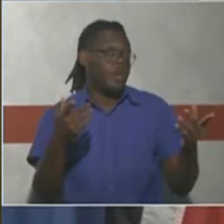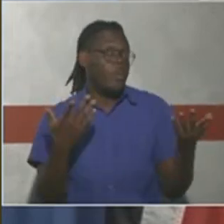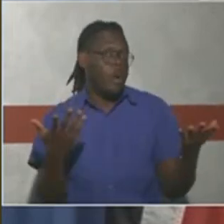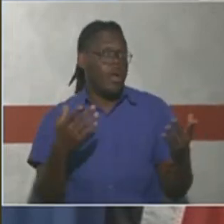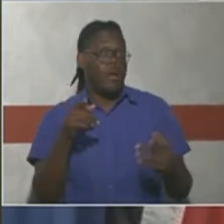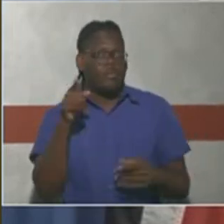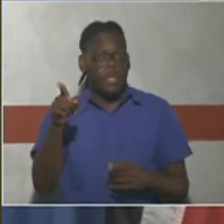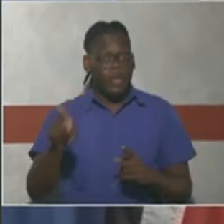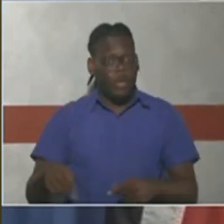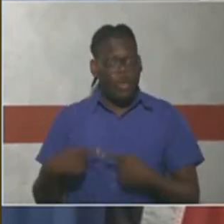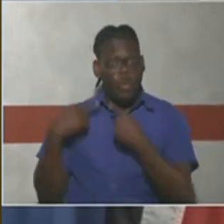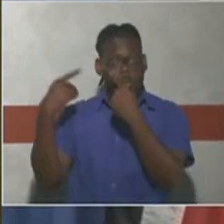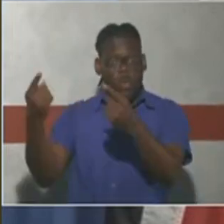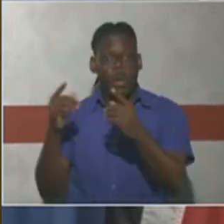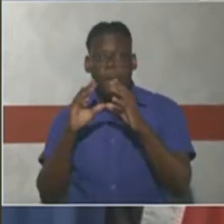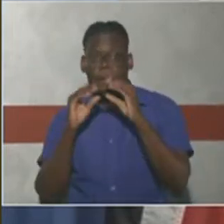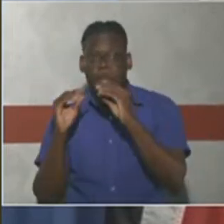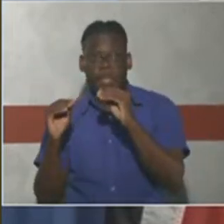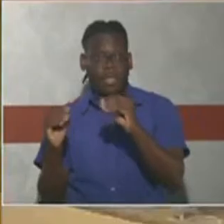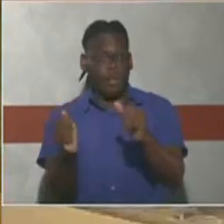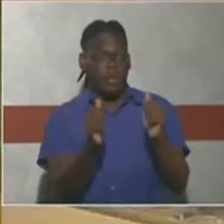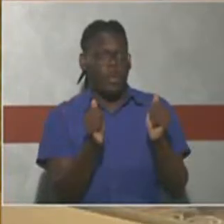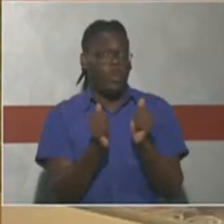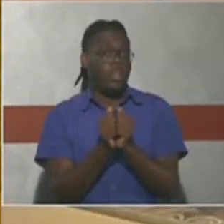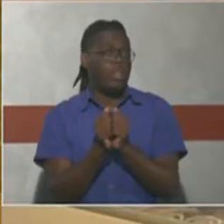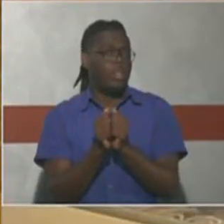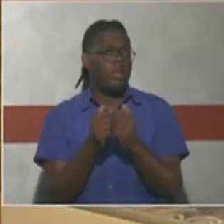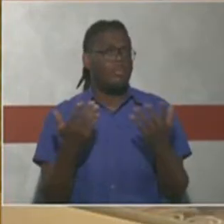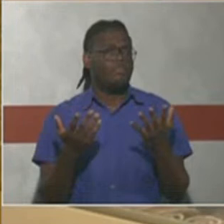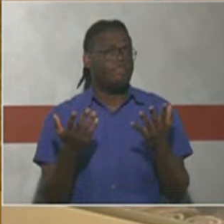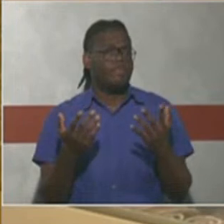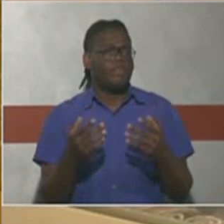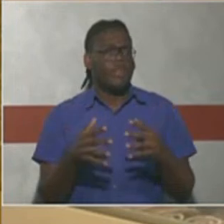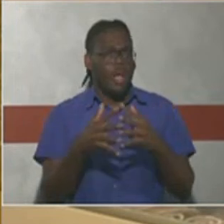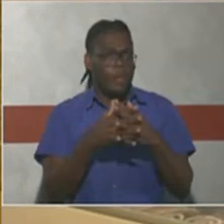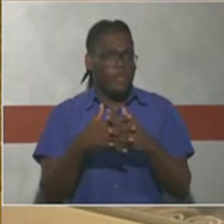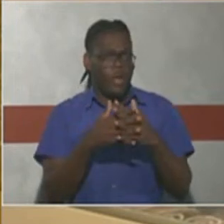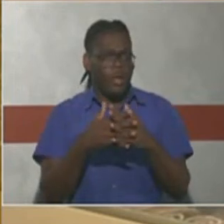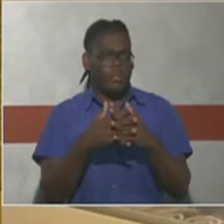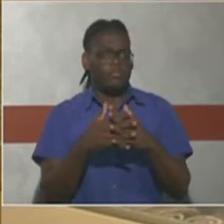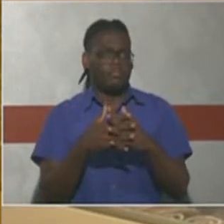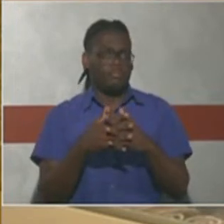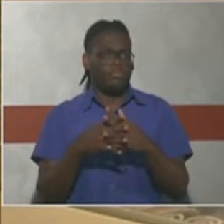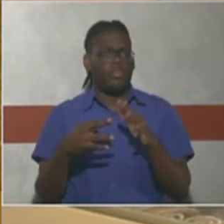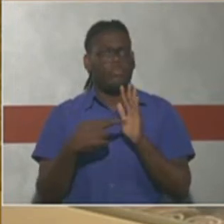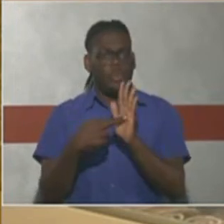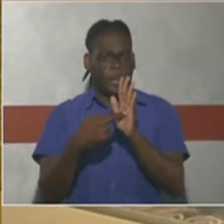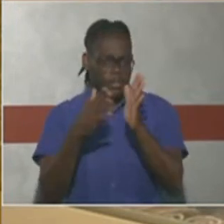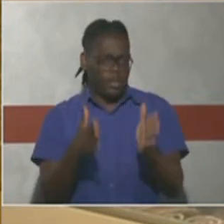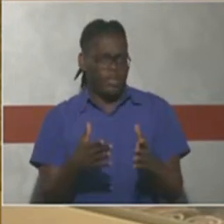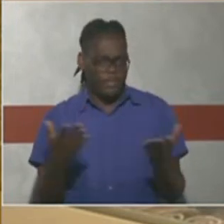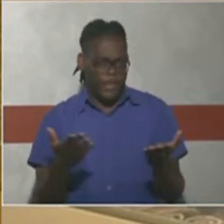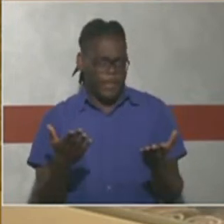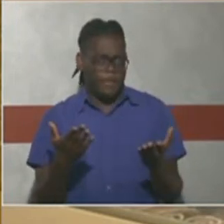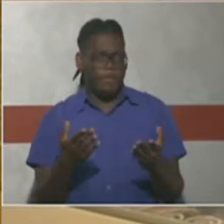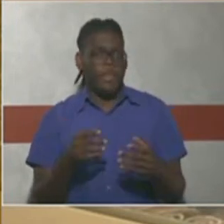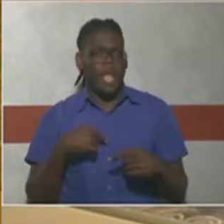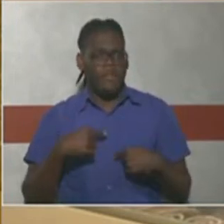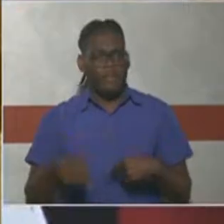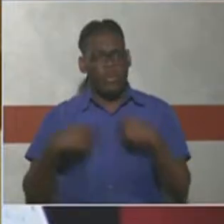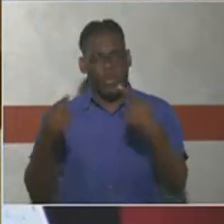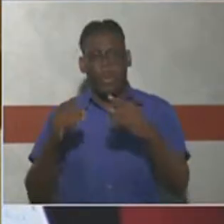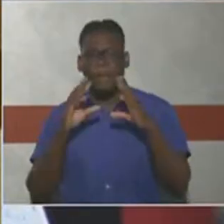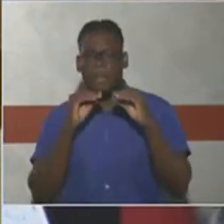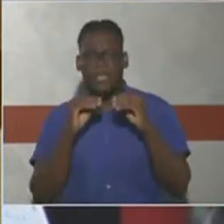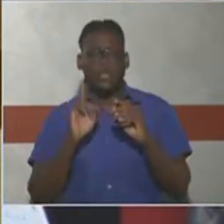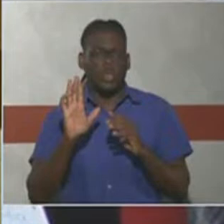we're all on the same page. You would have given a statement on Sunday I believe the expression was difficult